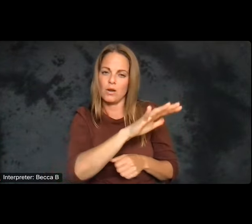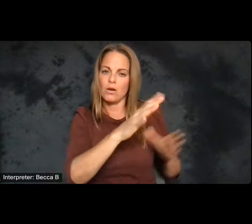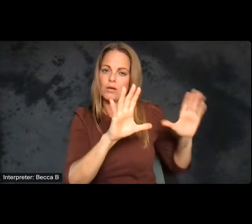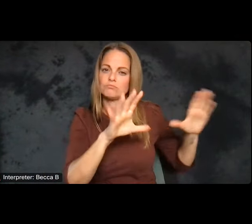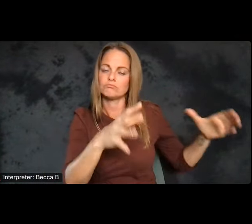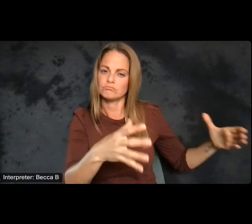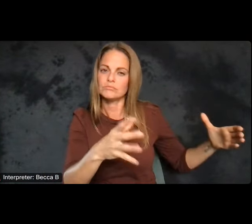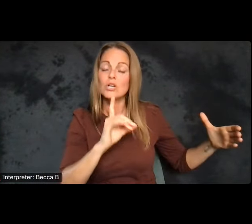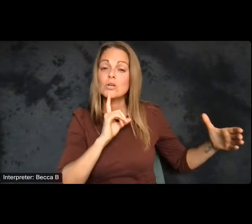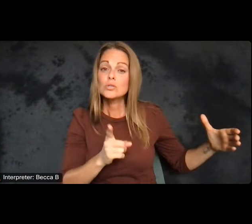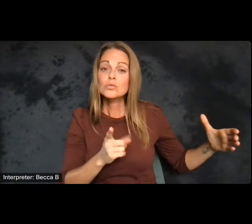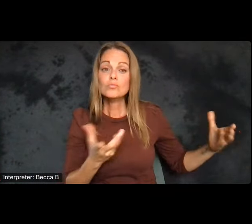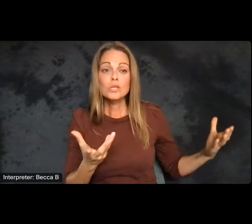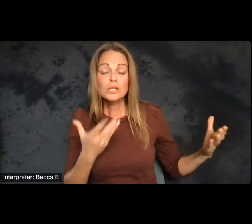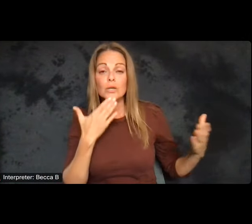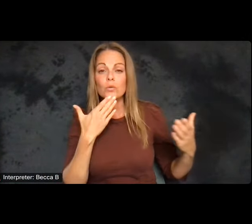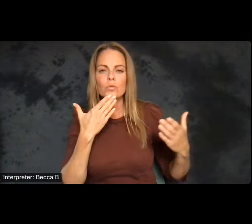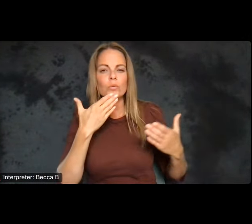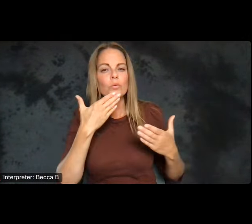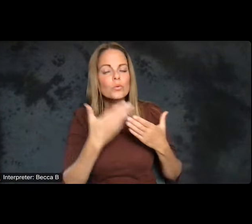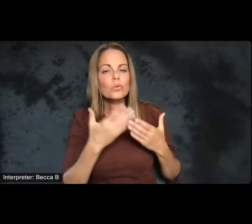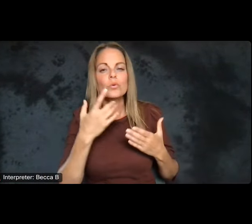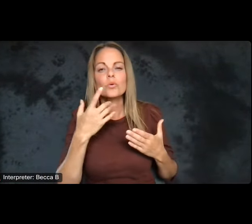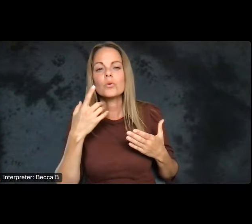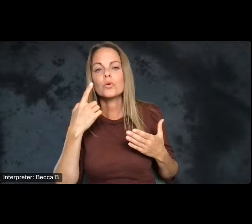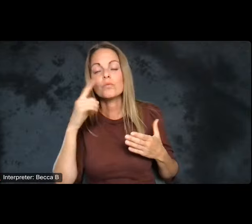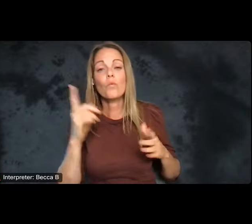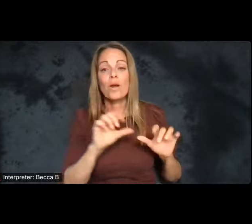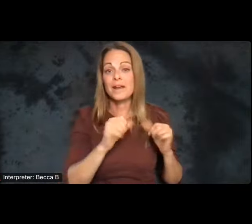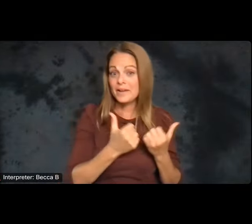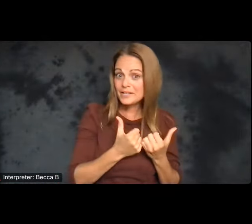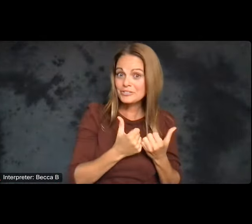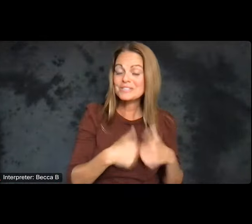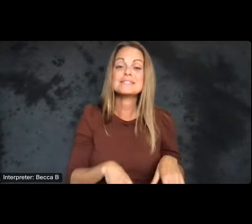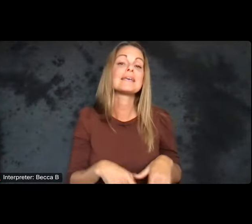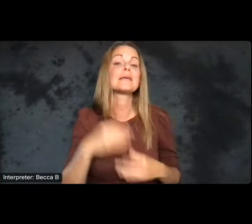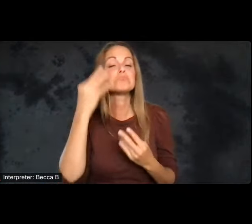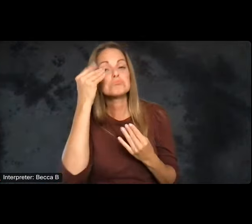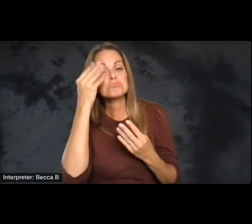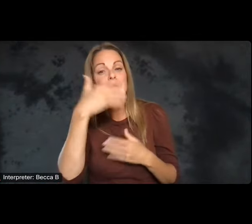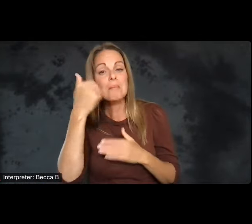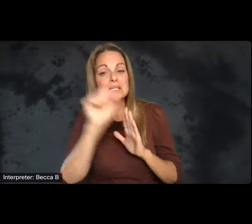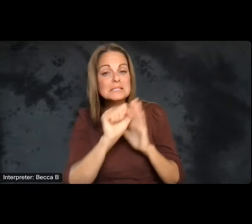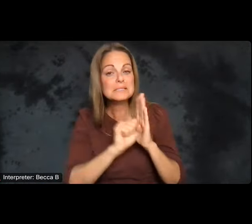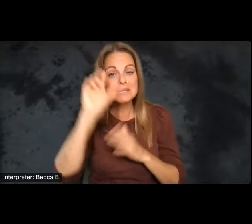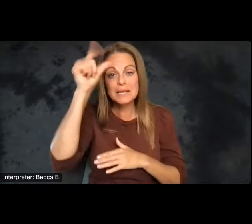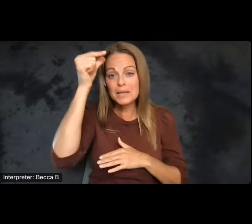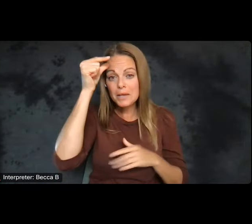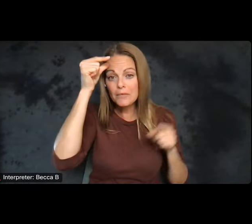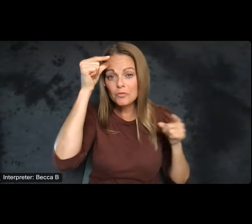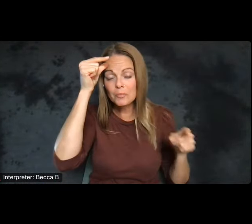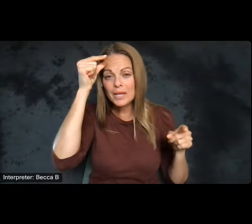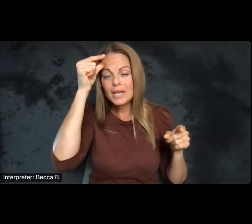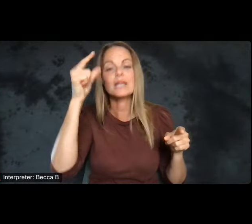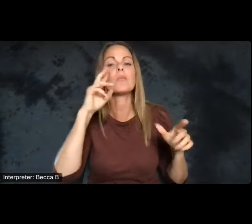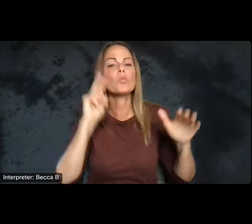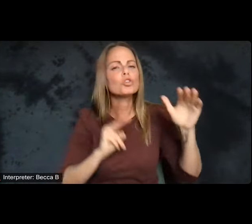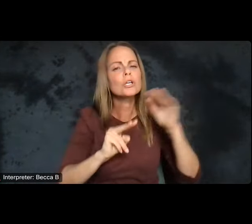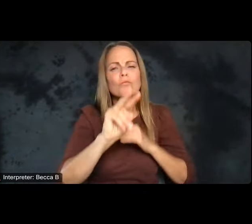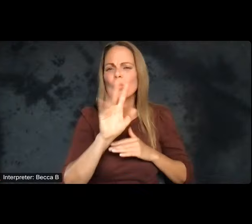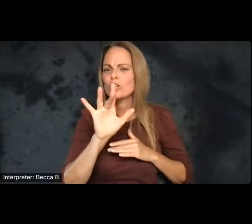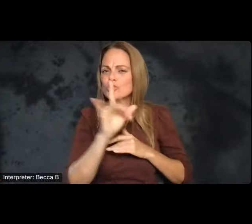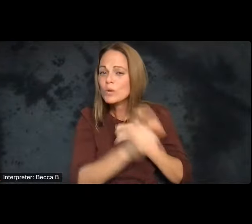and so we looked at what's good for our agency. We kind of considered what's best for state government in the span for the next 25 years. And we also tried to look